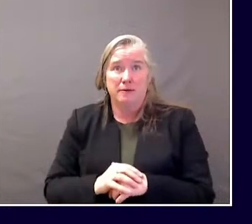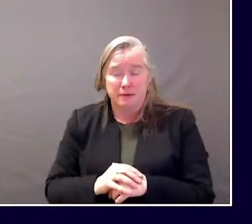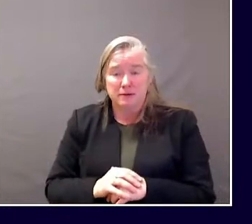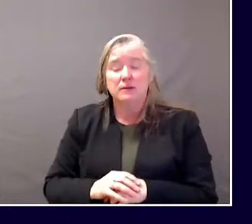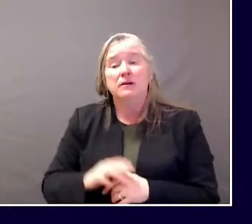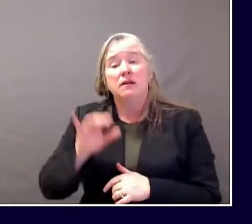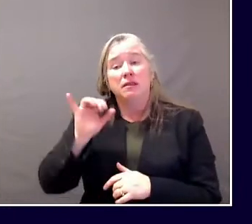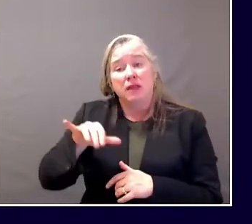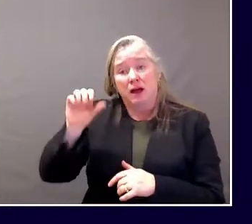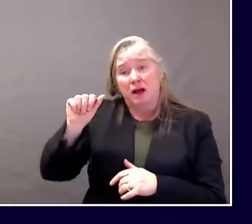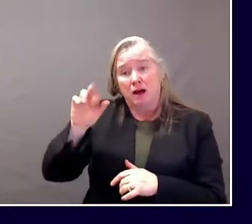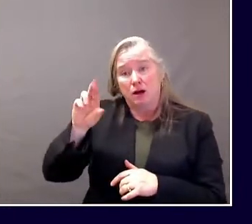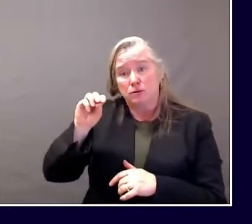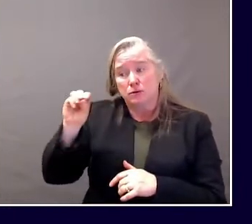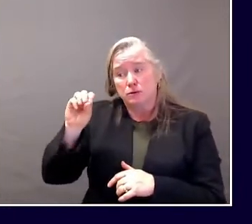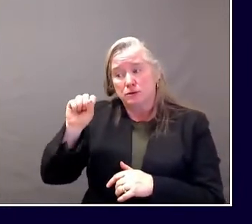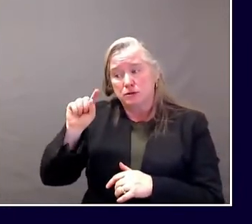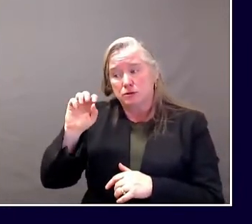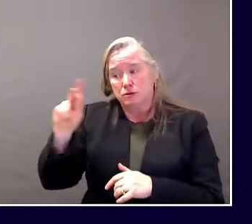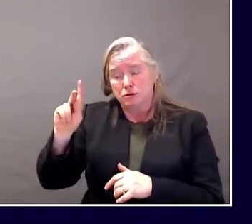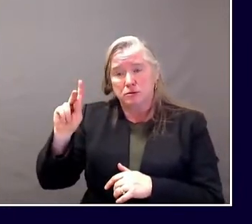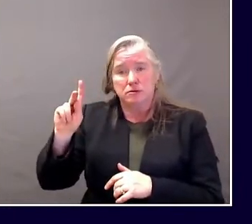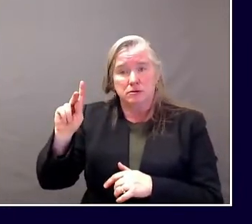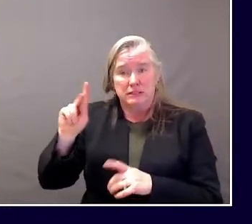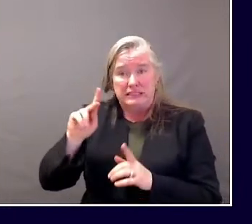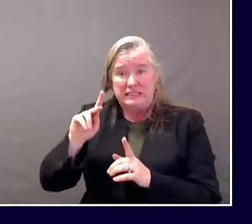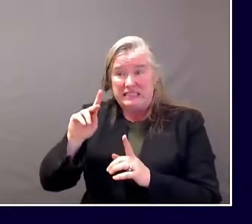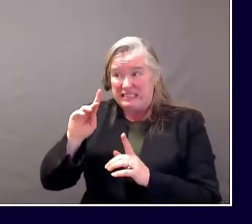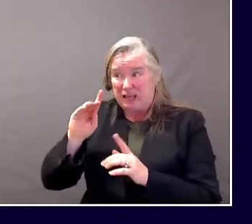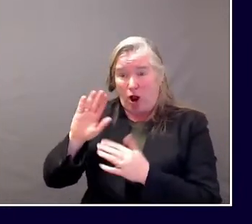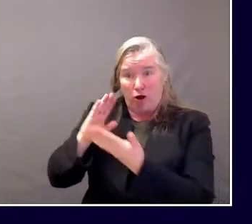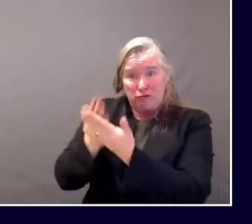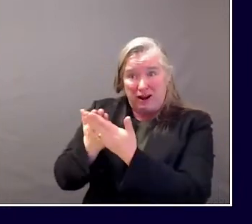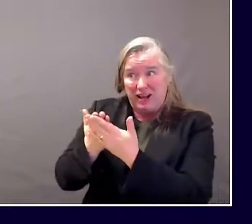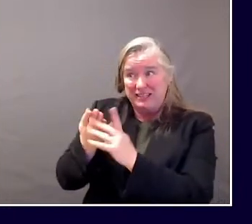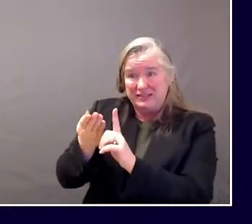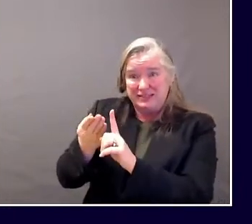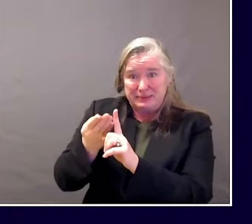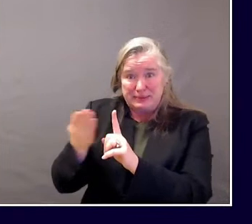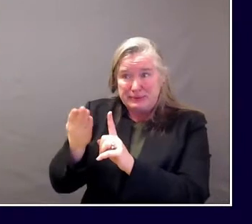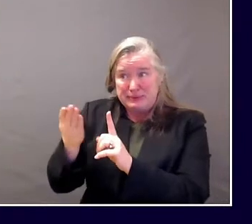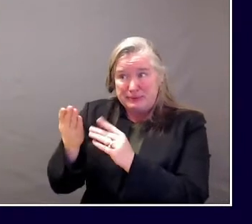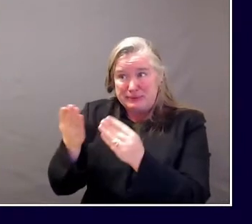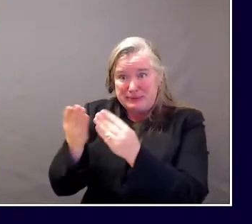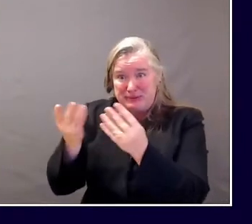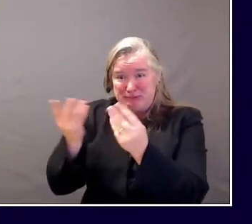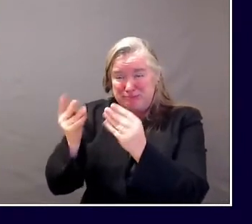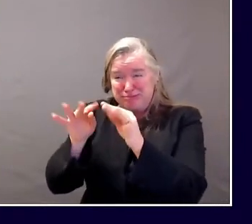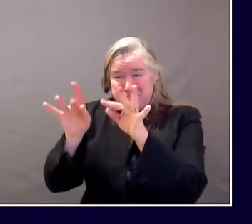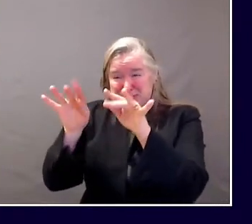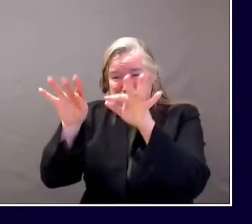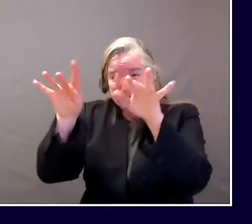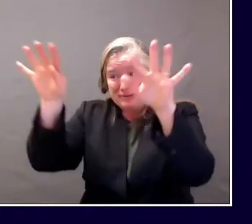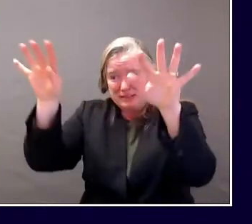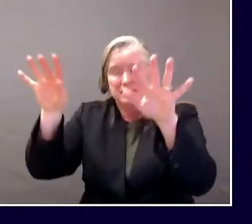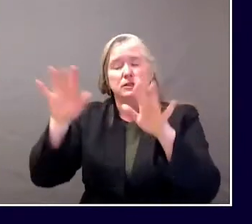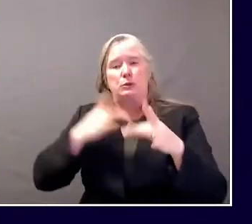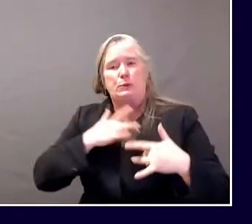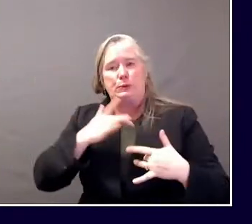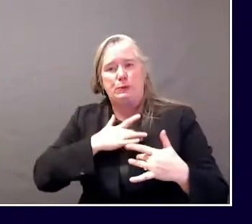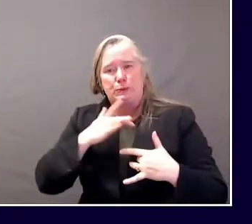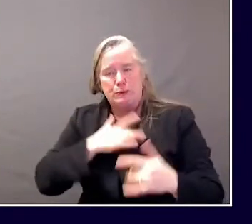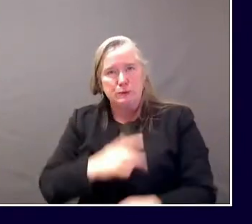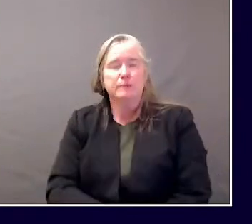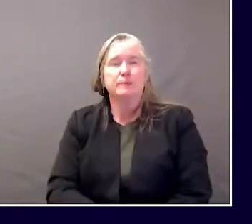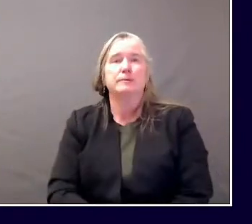which is the virus creeping in and making inroads, and thus our concern. At the same time, having spoken with at